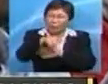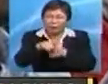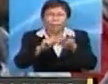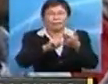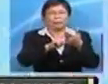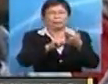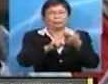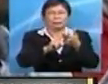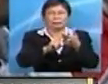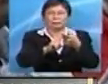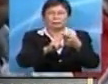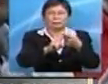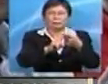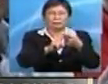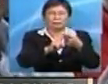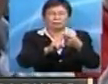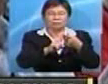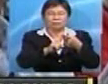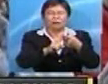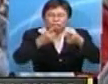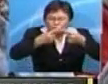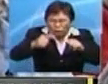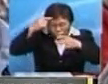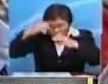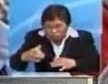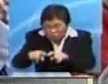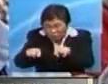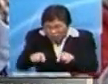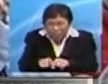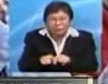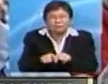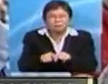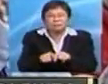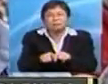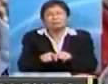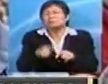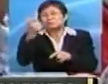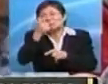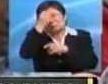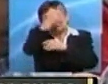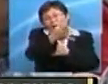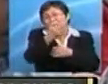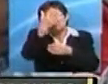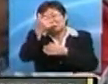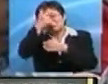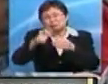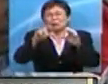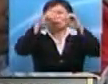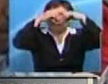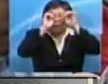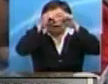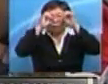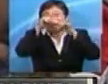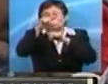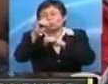when the tracks were being determined, and in a briefing to the families in Beijing, slide of which has been made public on